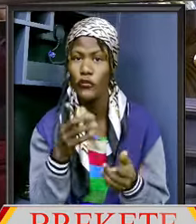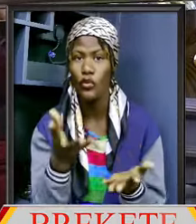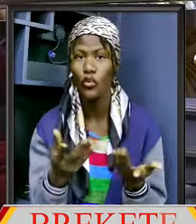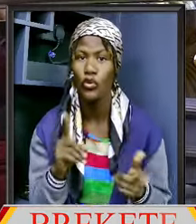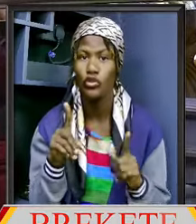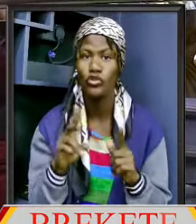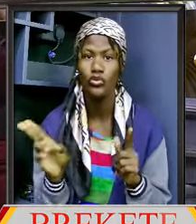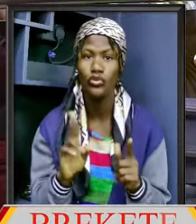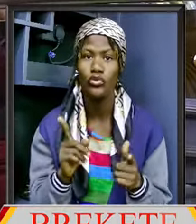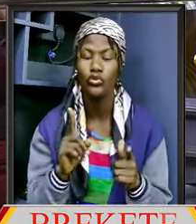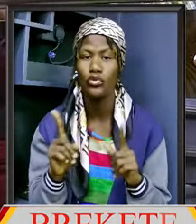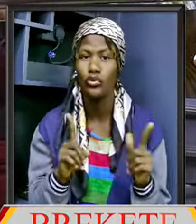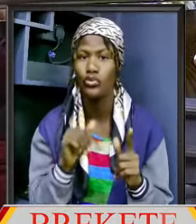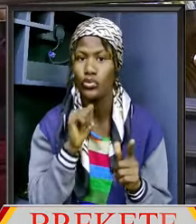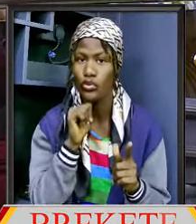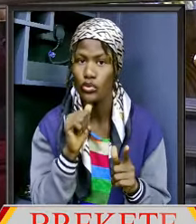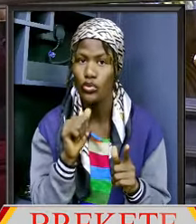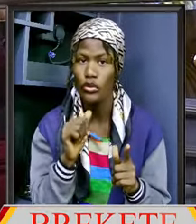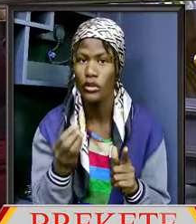Yes, they won't.